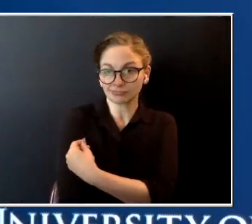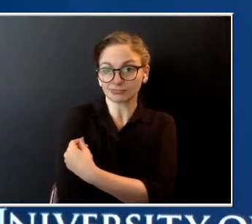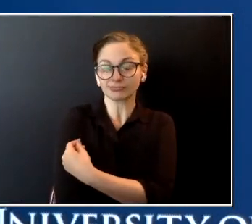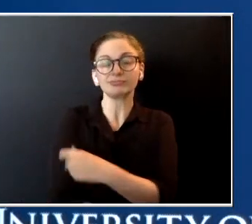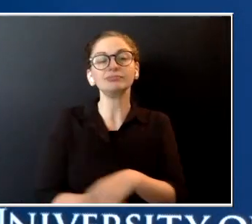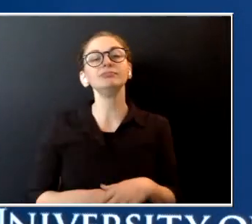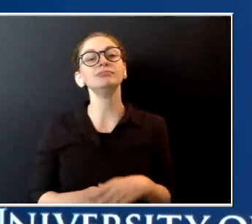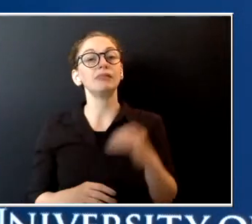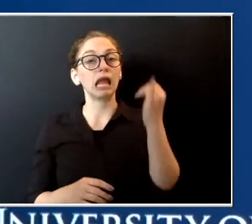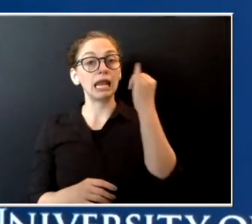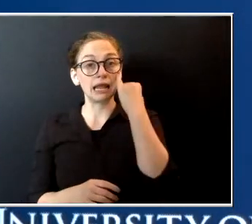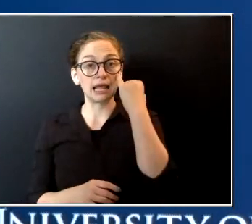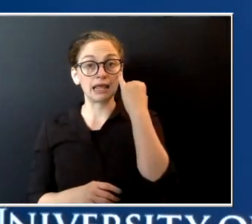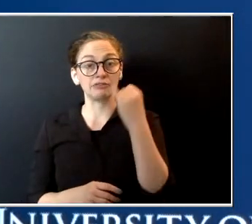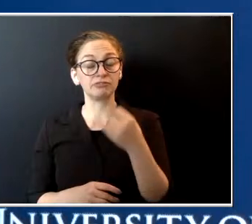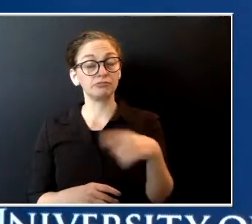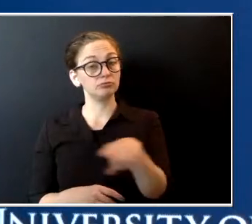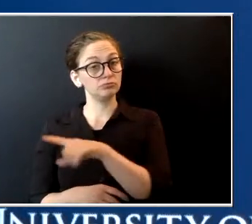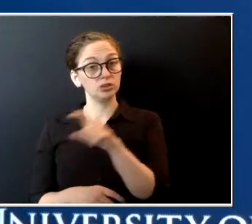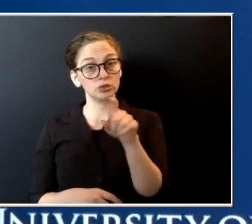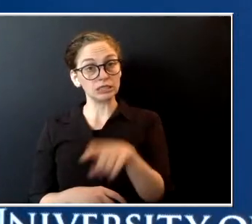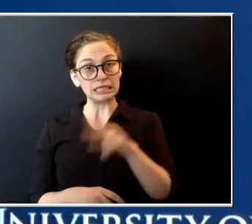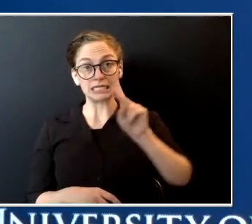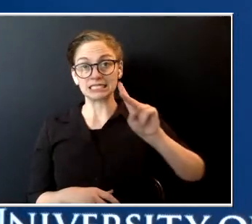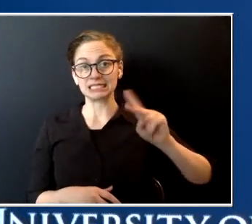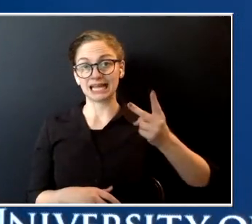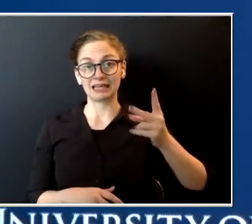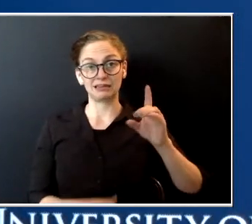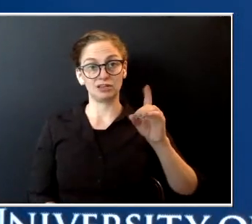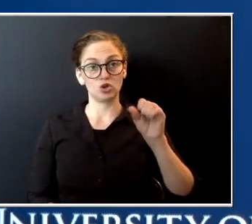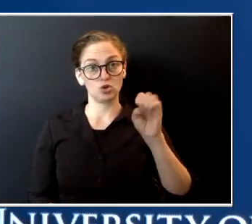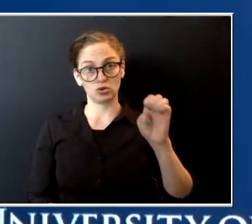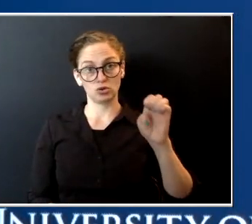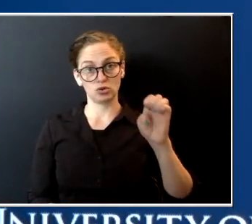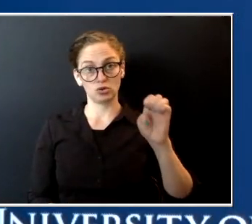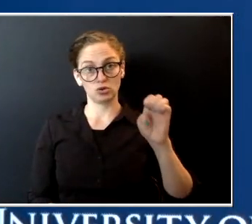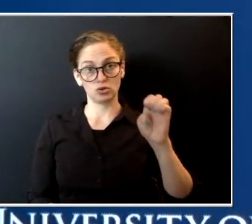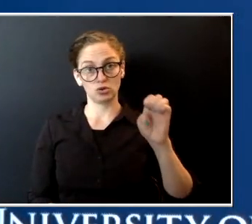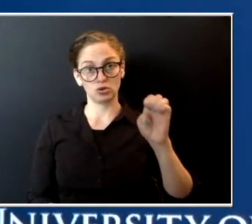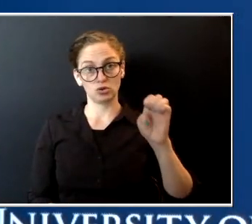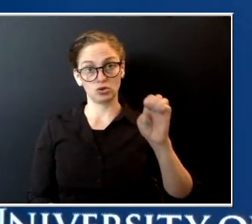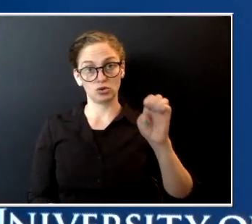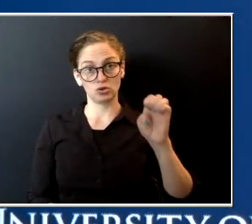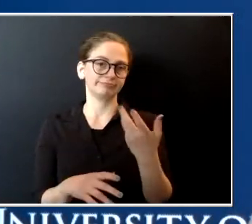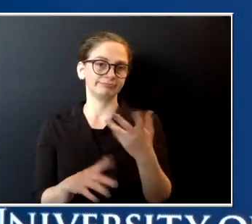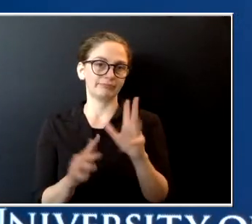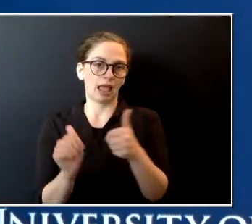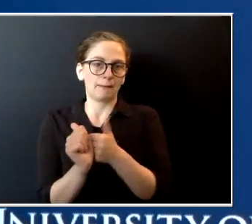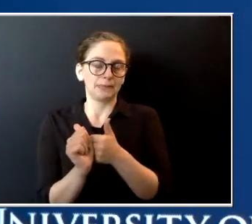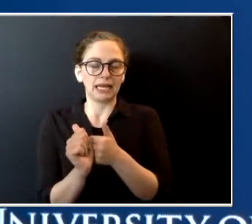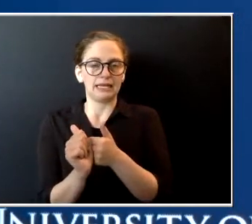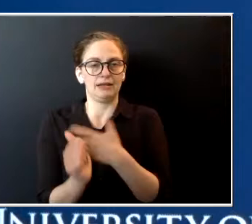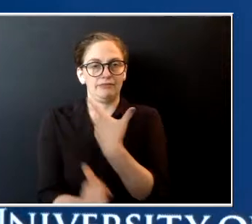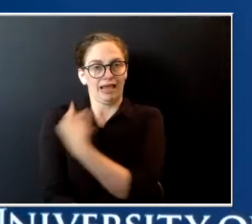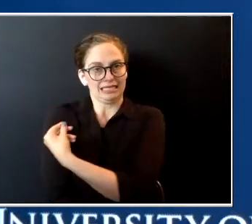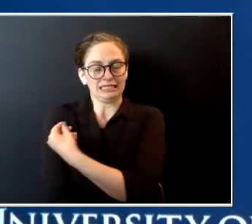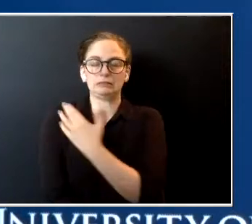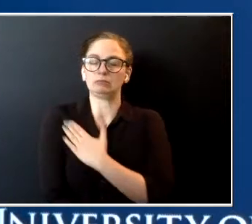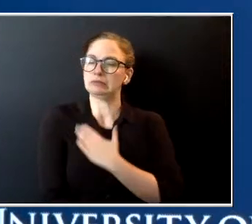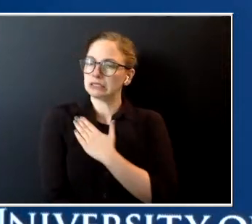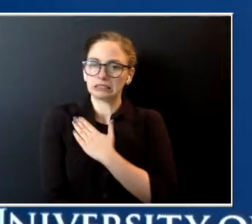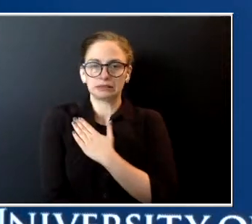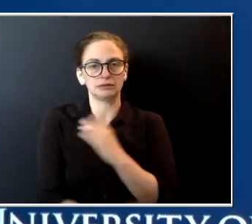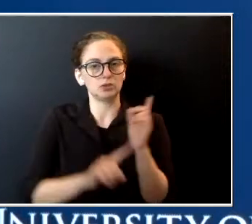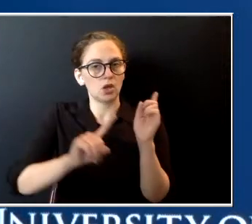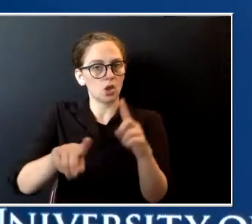to get a second dose or an updated vaccine dose, then please go get it. I know we are kind of running